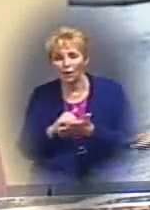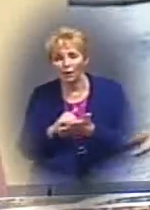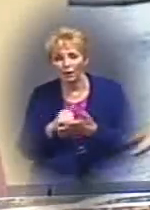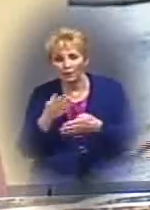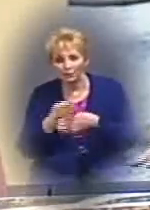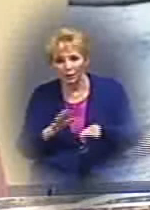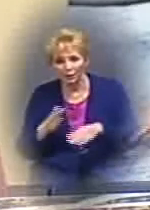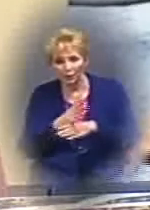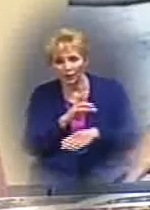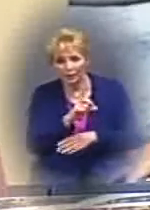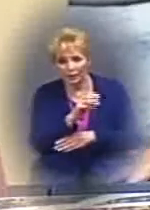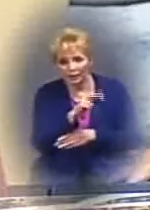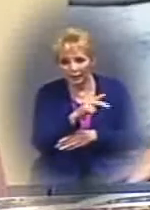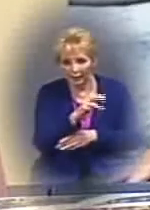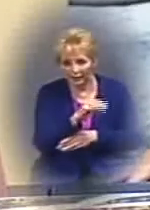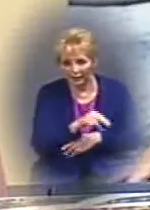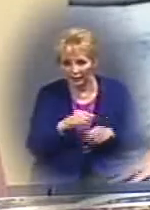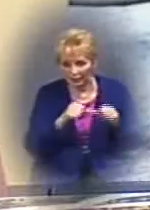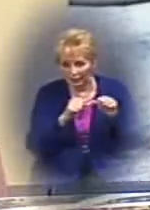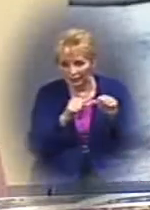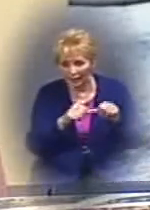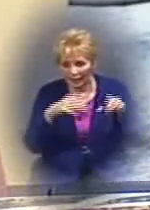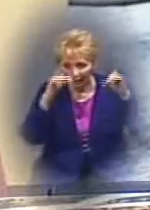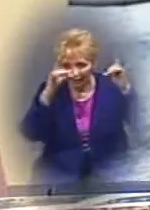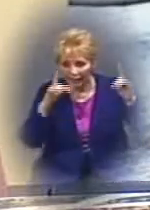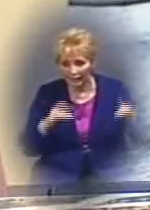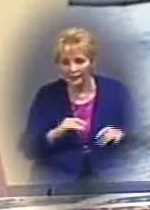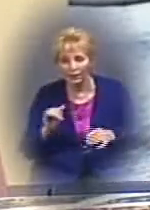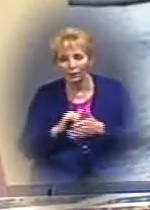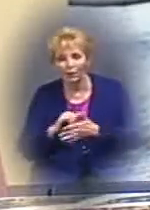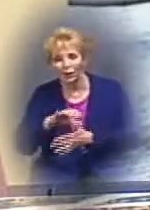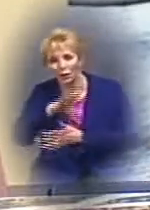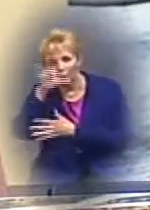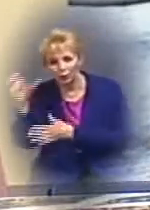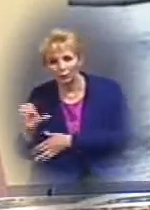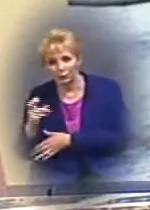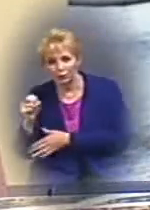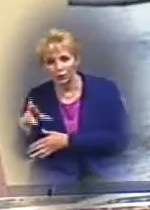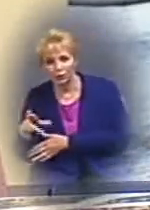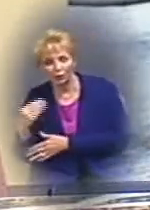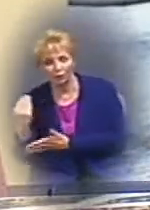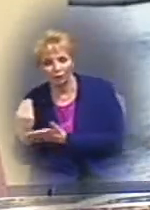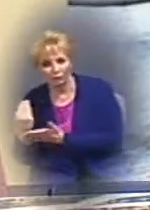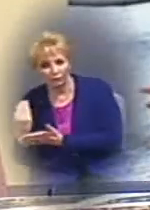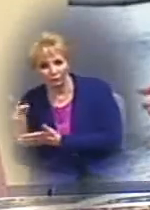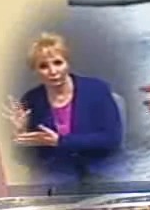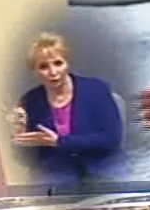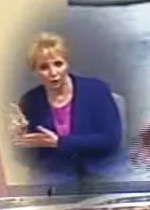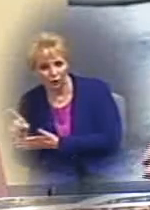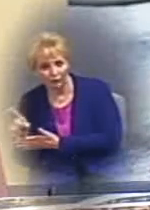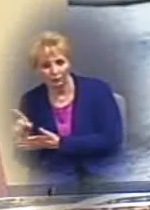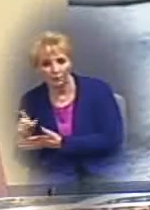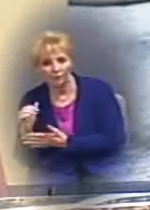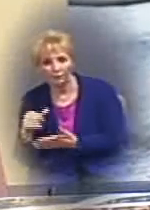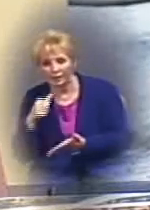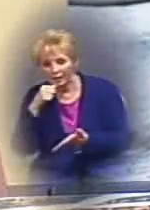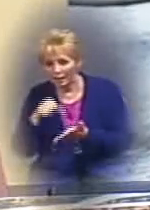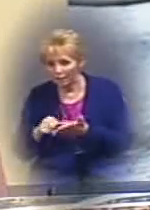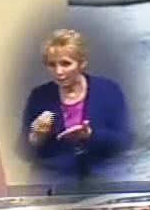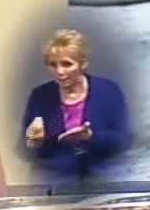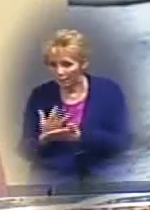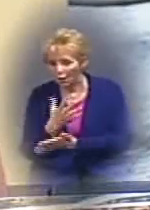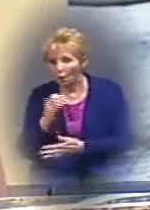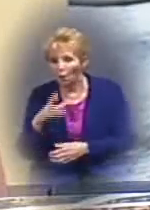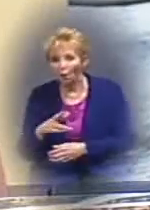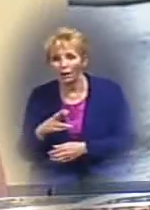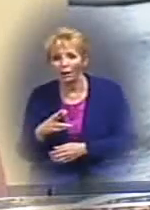between the downtown, the continuing of the downtown lights, as well as the Christmas Cheer Fund. and you can mail those in, or you can